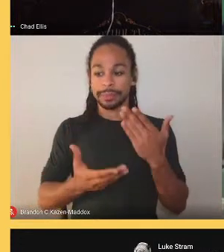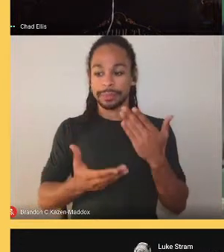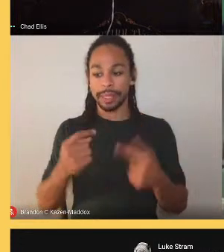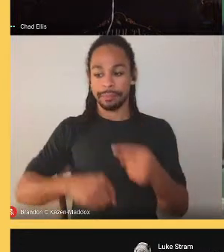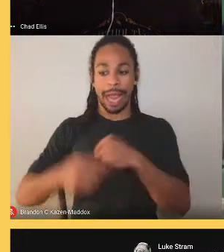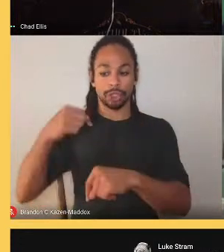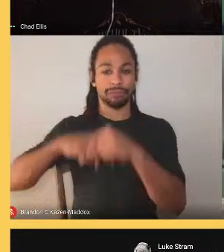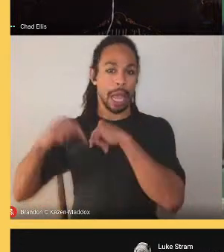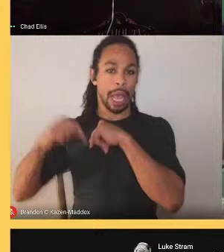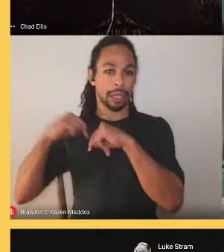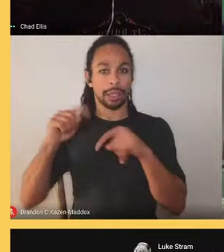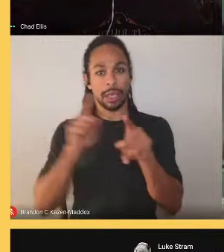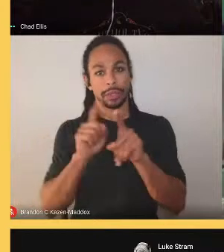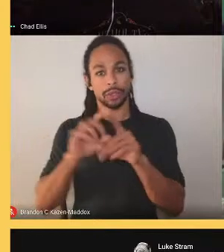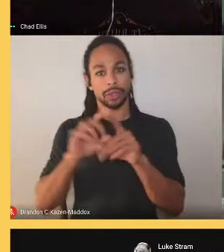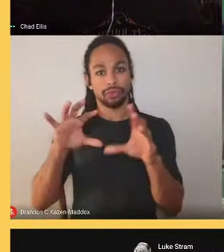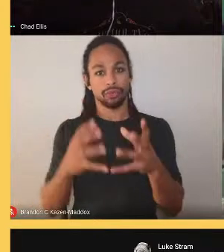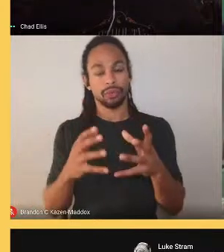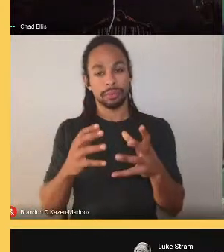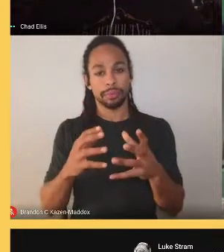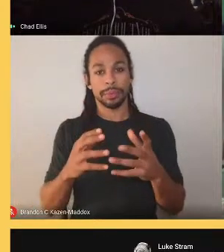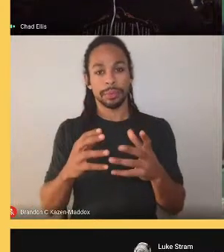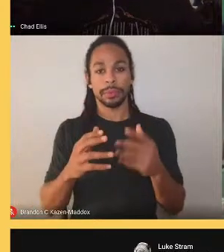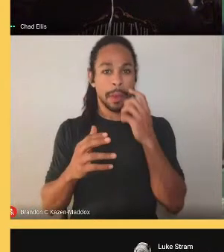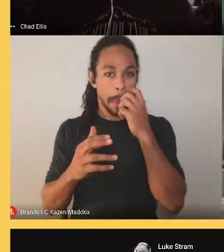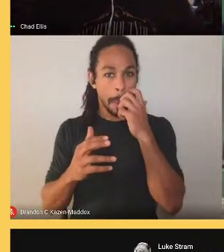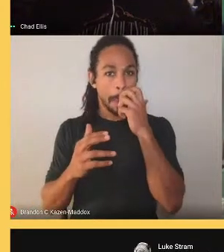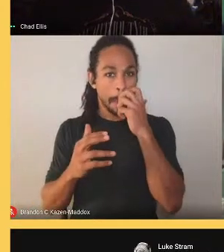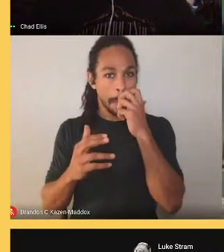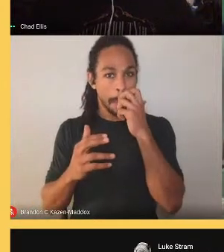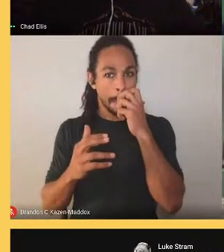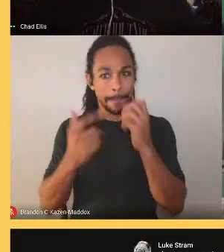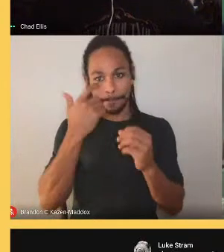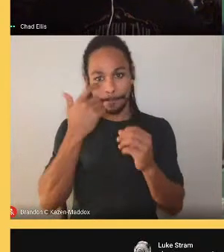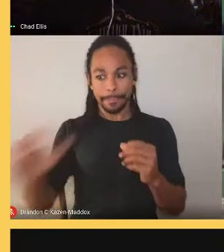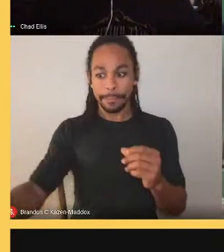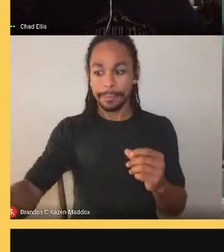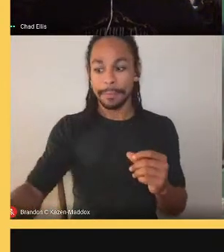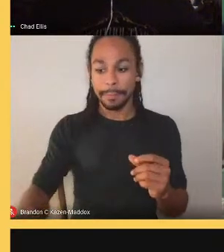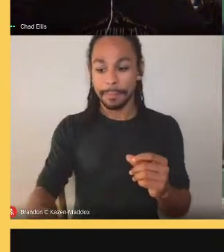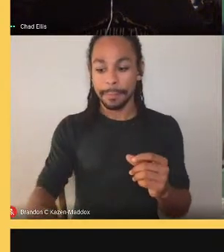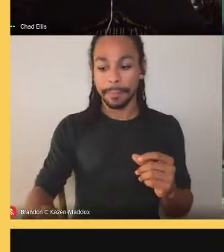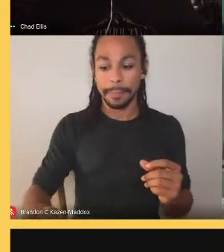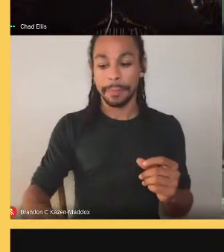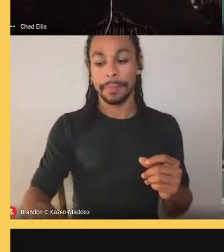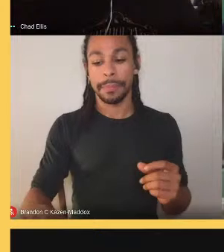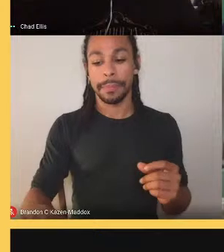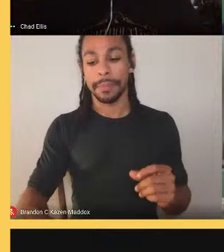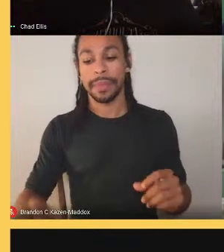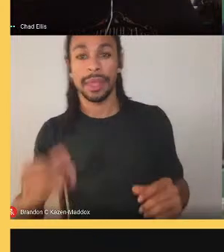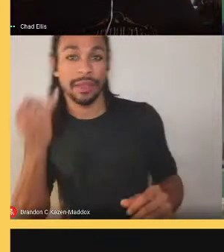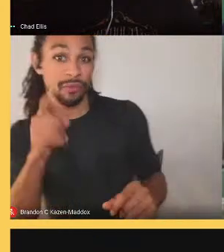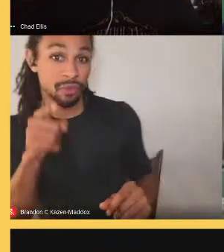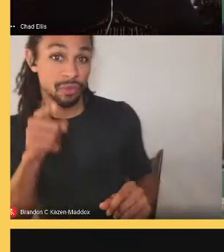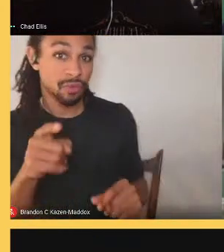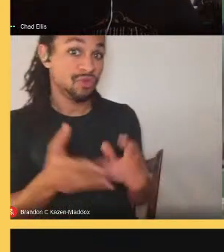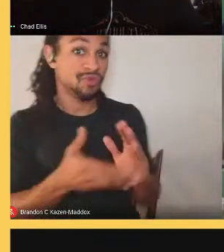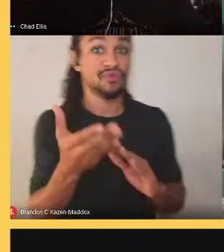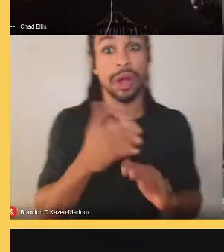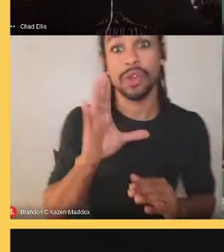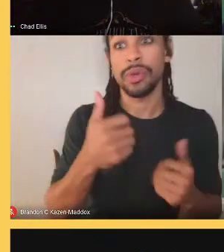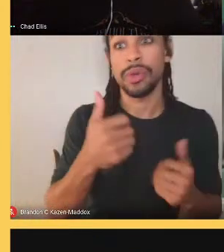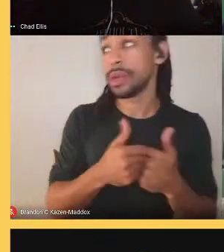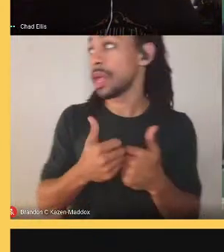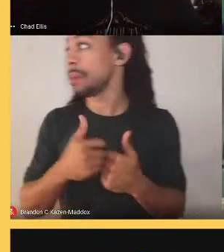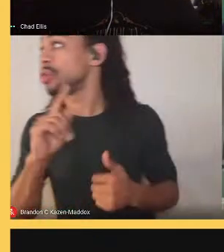bother otherwise. Because, you know, if you're running it for just the purposes of, you know, getting a game to go along, you know, you just kind